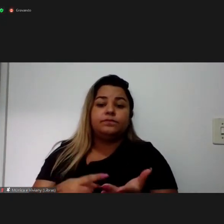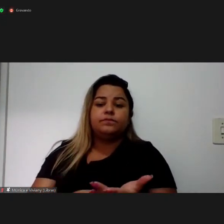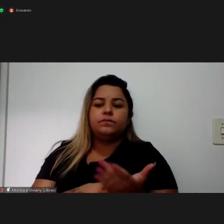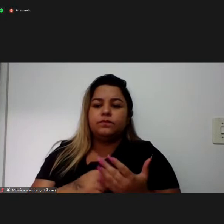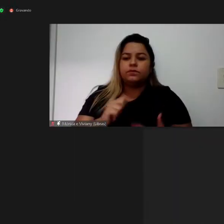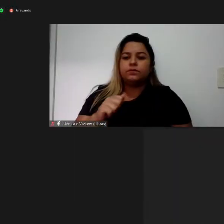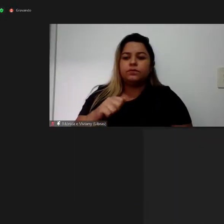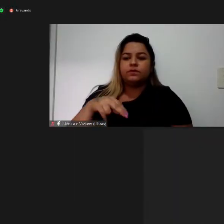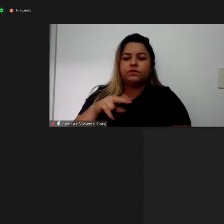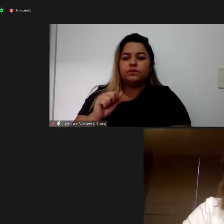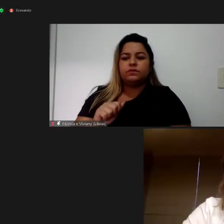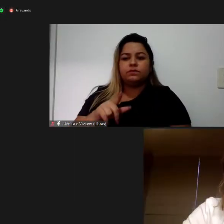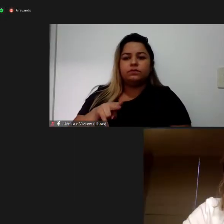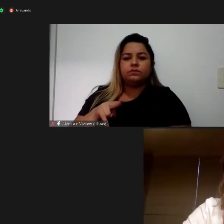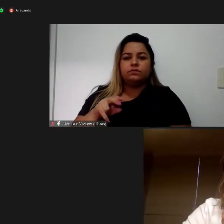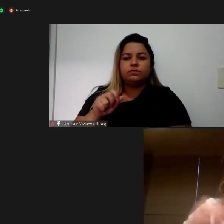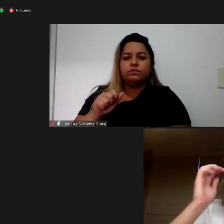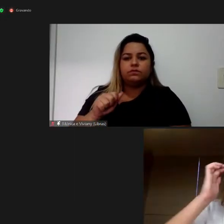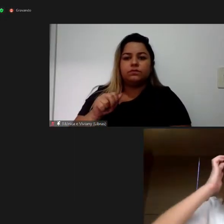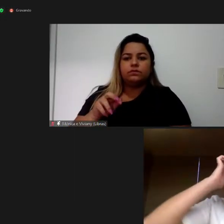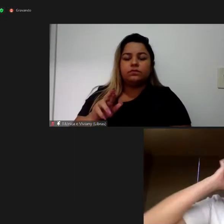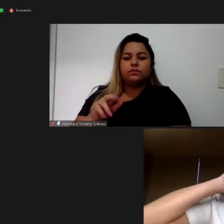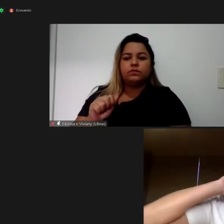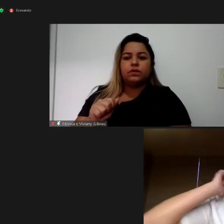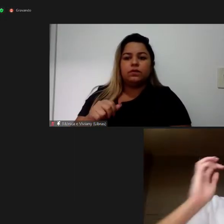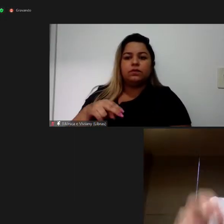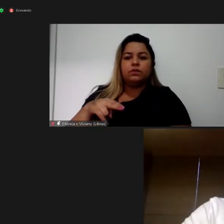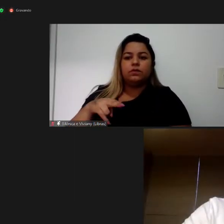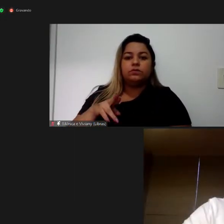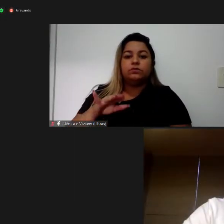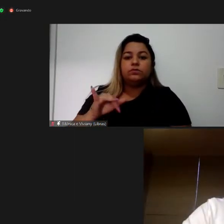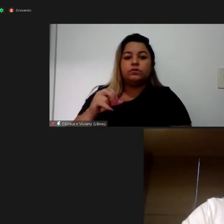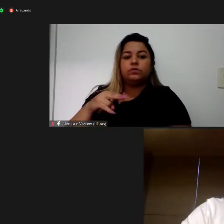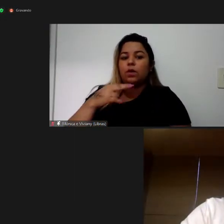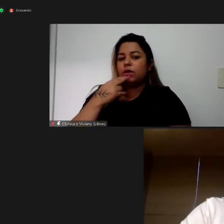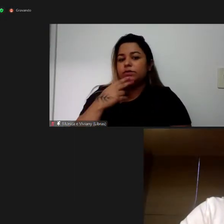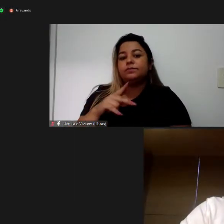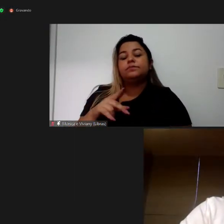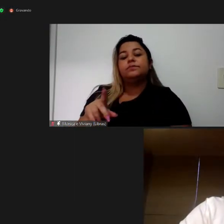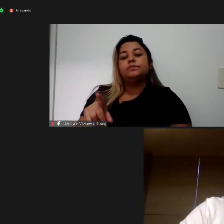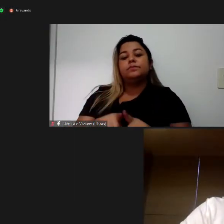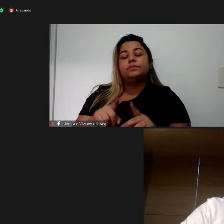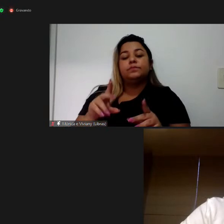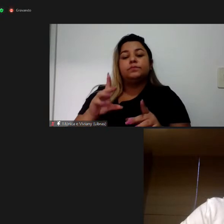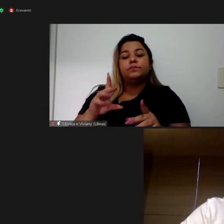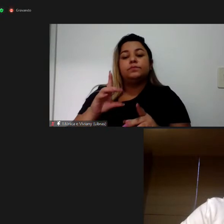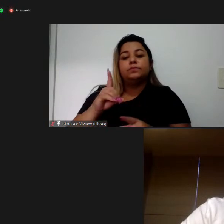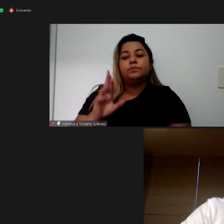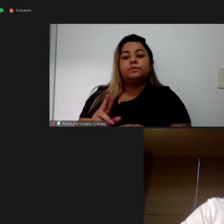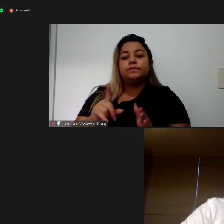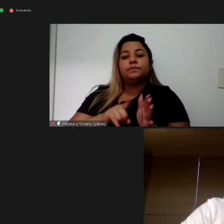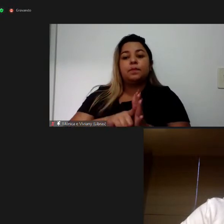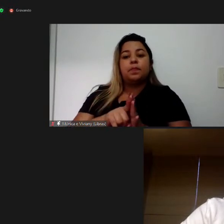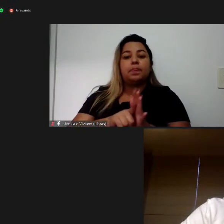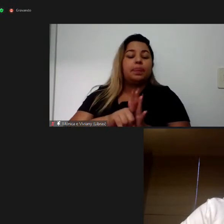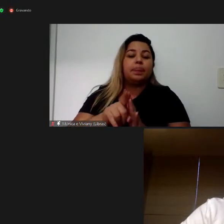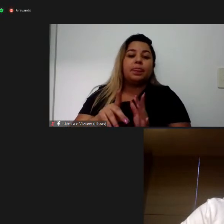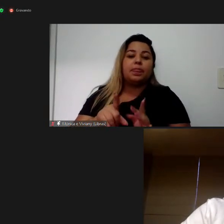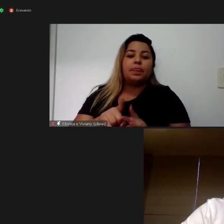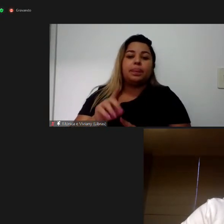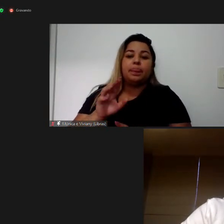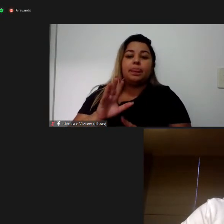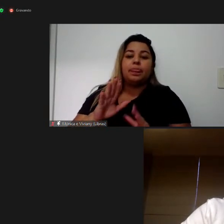Ms. Ana Laura Brandão, the dietitian, sanitarist, doctor and researcher in public